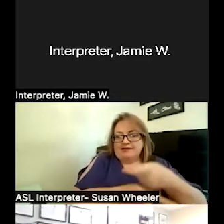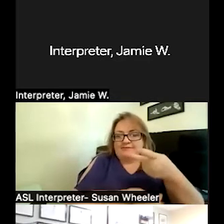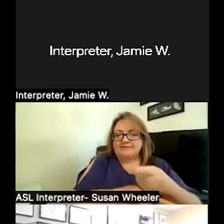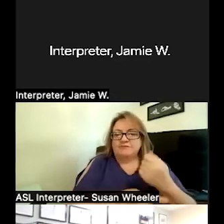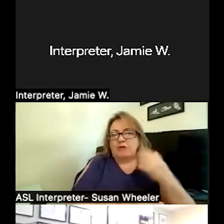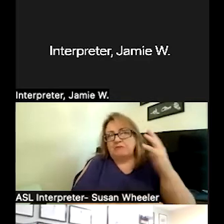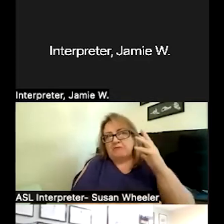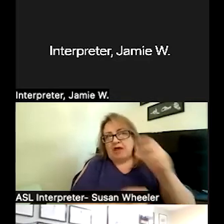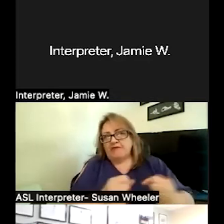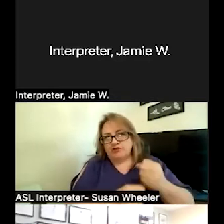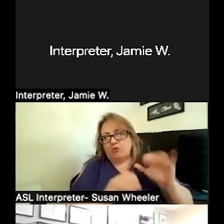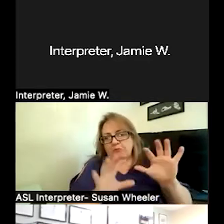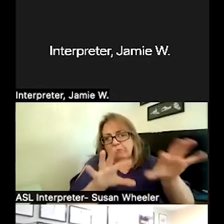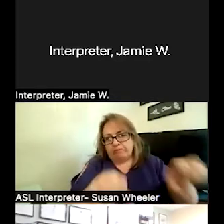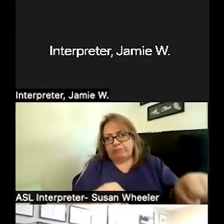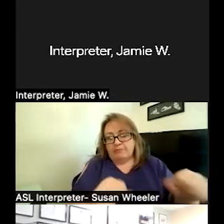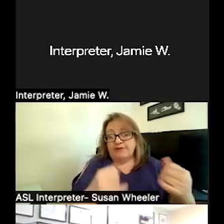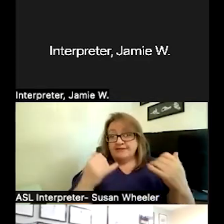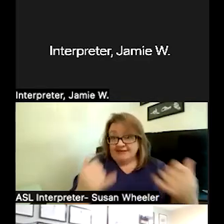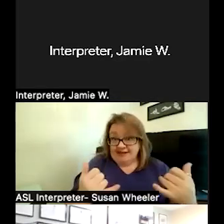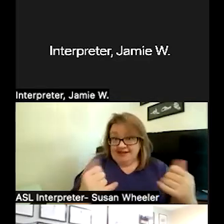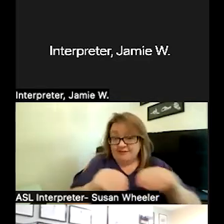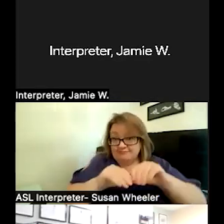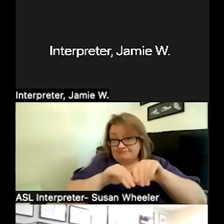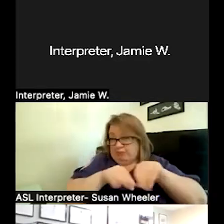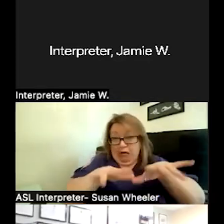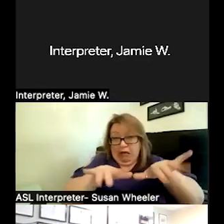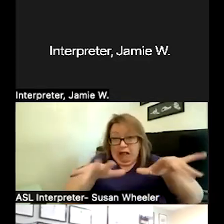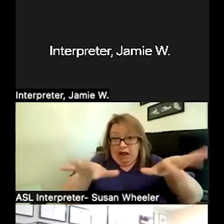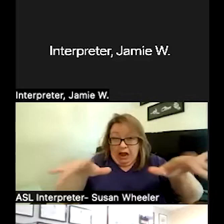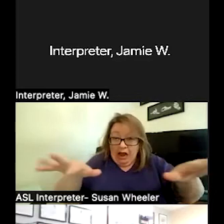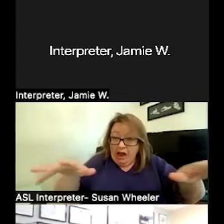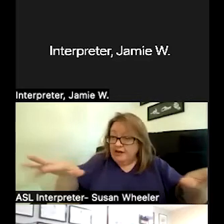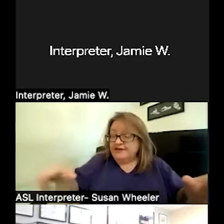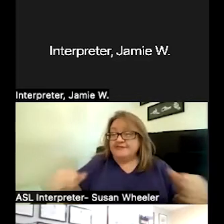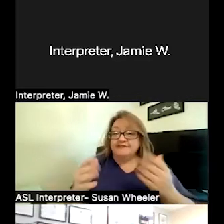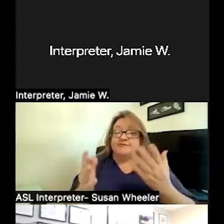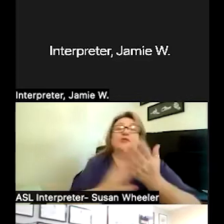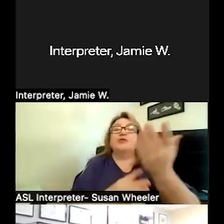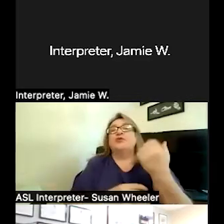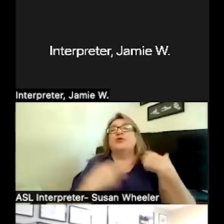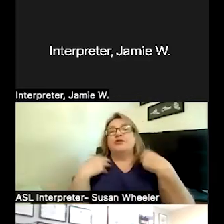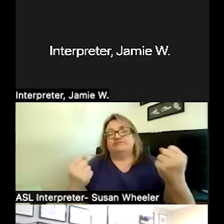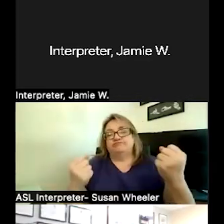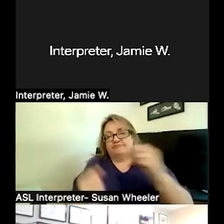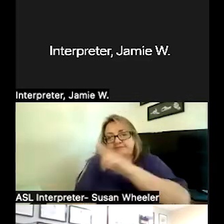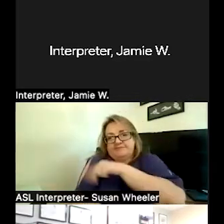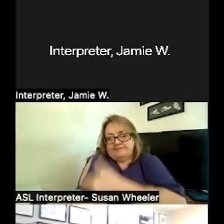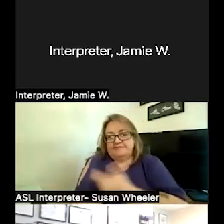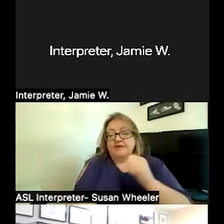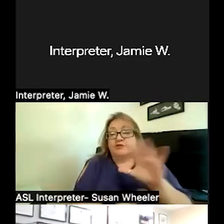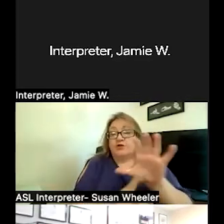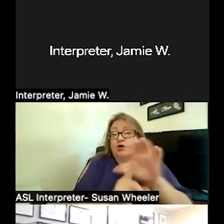years ago. And it is now spreading like wildfire through the healthcare industry. That includes cultural